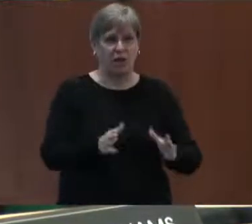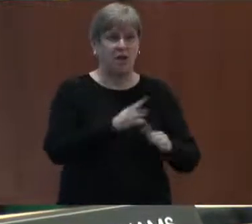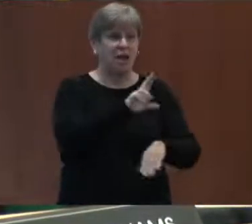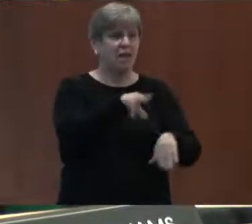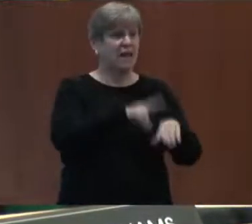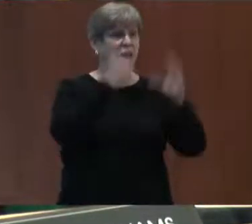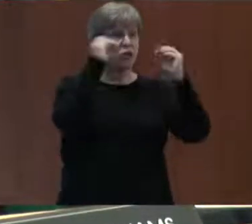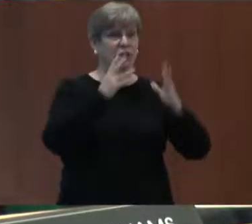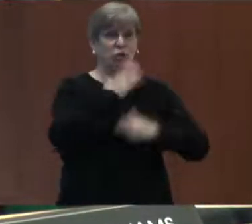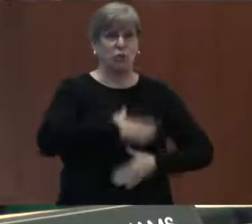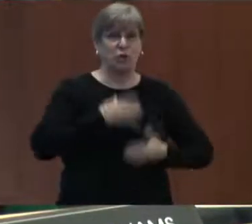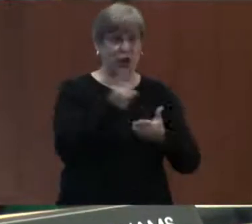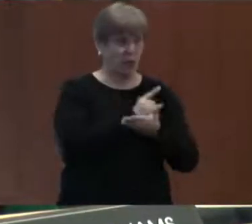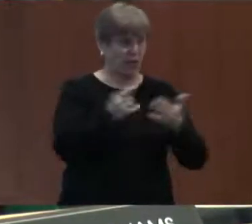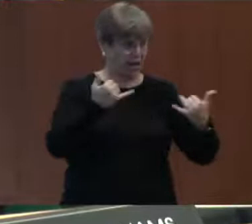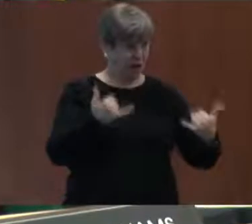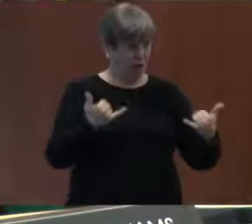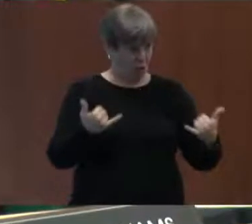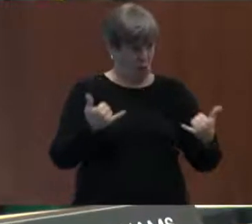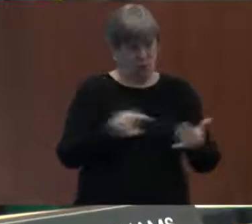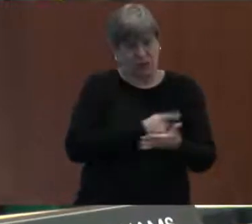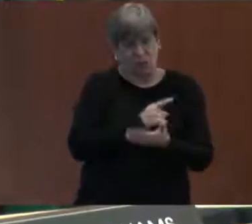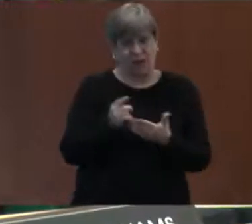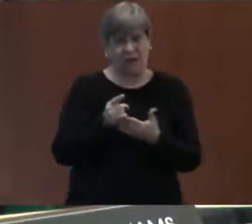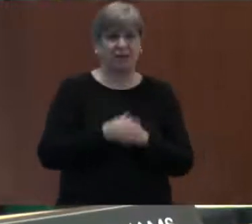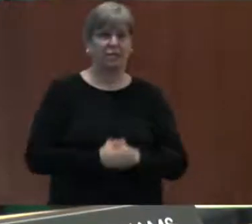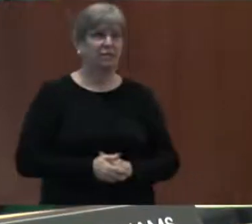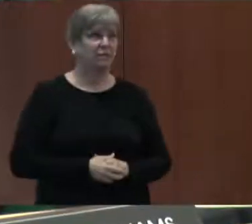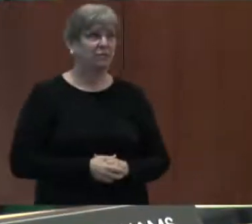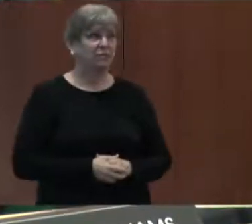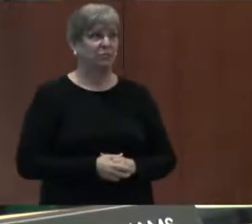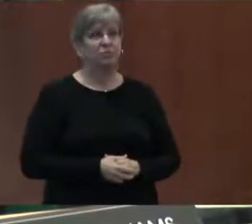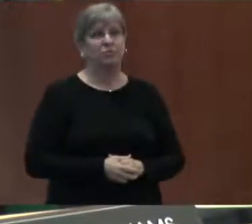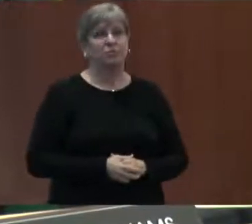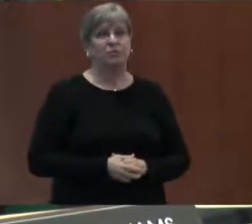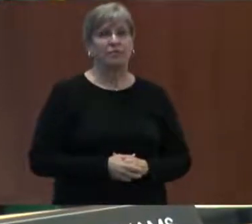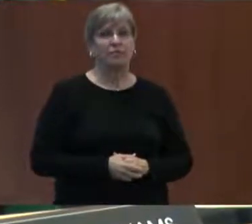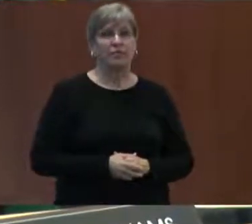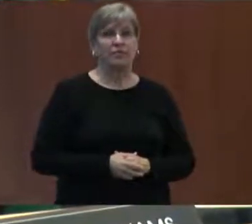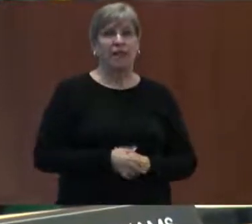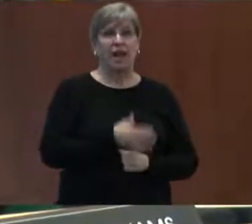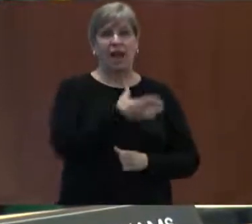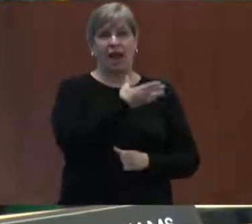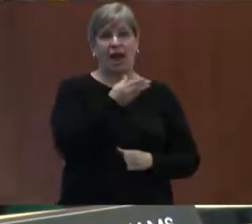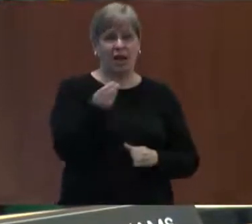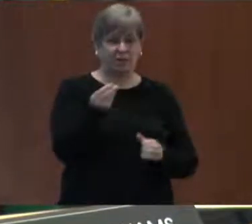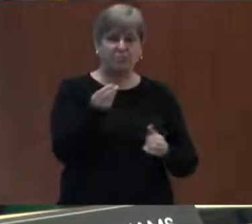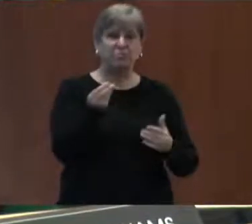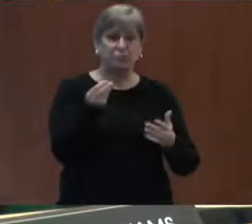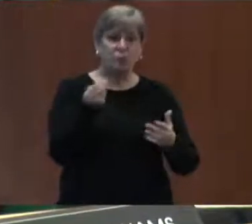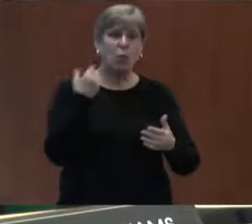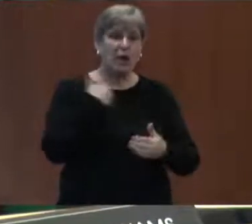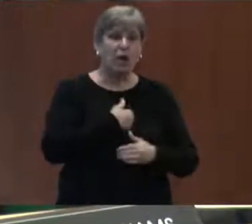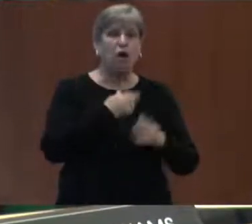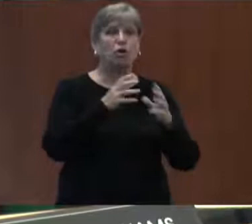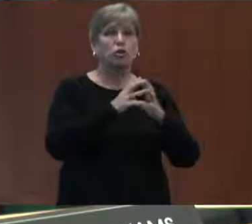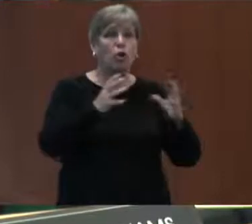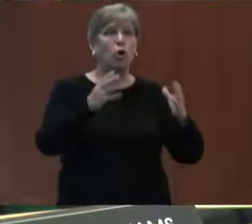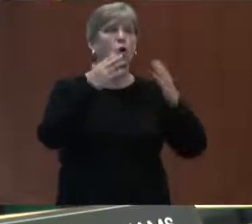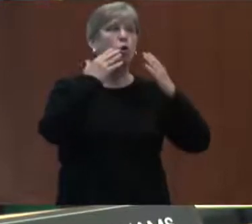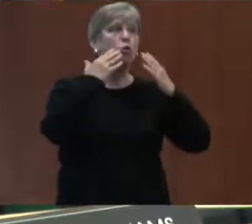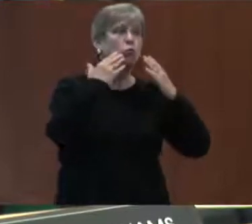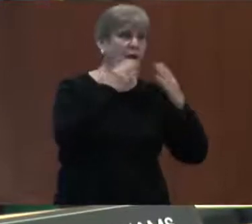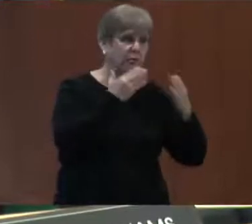National Teacher Appreciation Week. As Becker's already indicated, we are so grateful to all